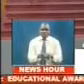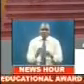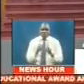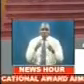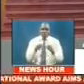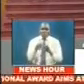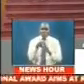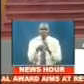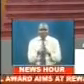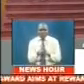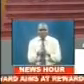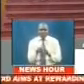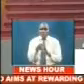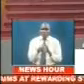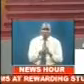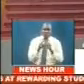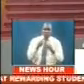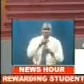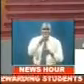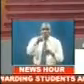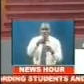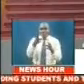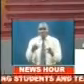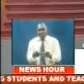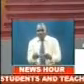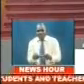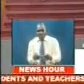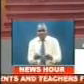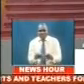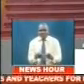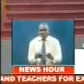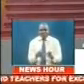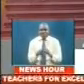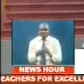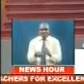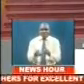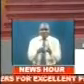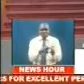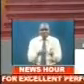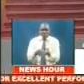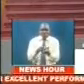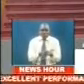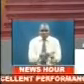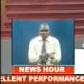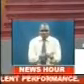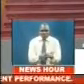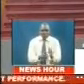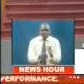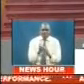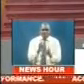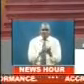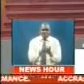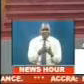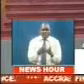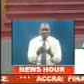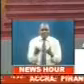Parliament, presented to Parliament. Parliament debated it, looked at it, accepted that. We then developed that and then prepared a homegrown. And afterwards, we went